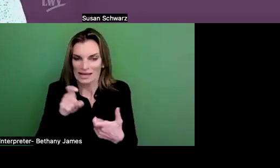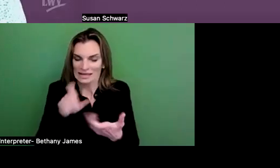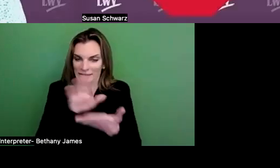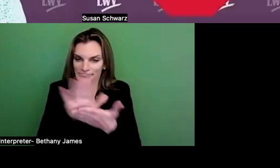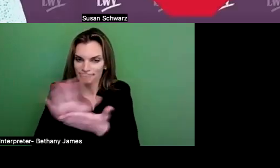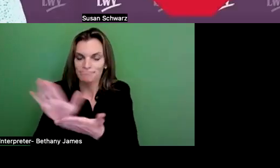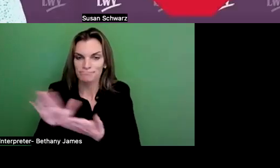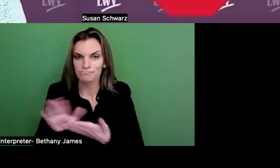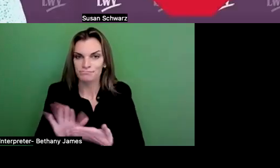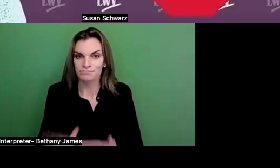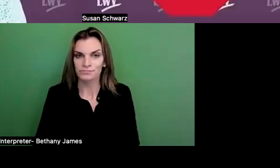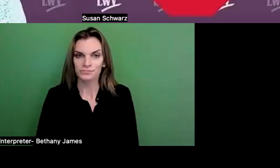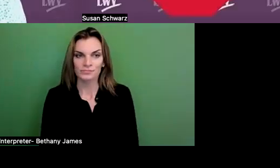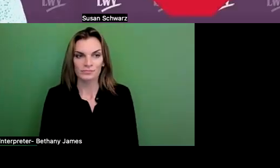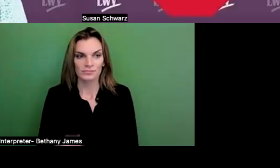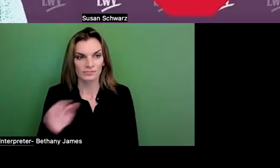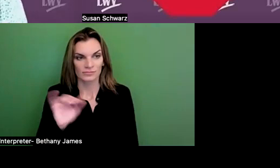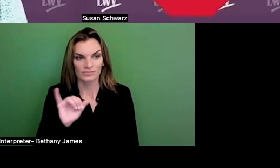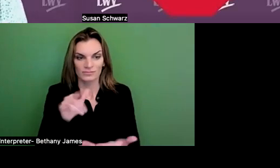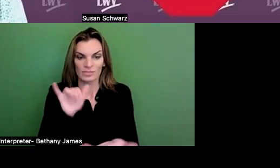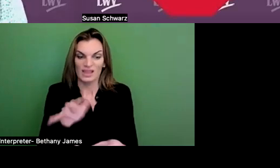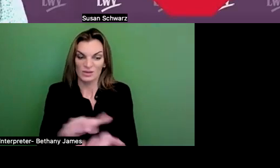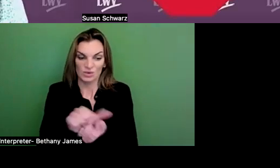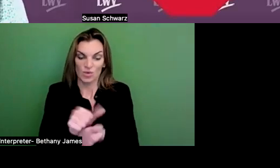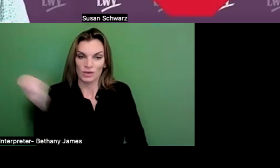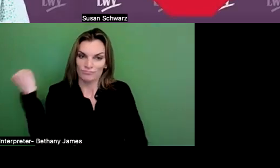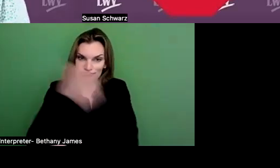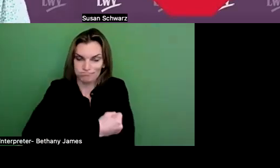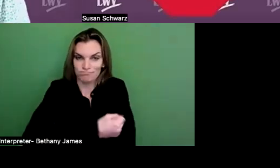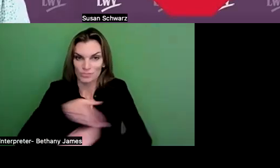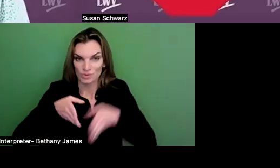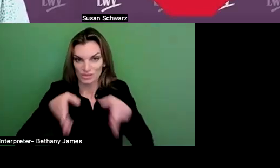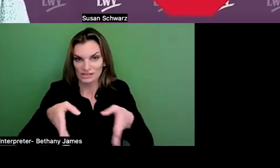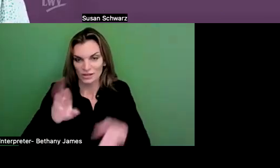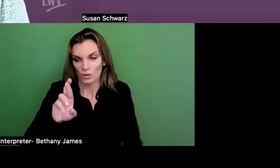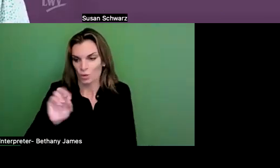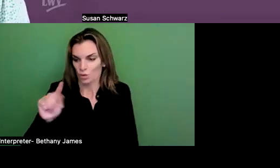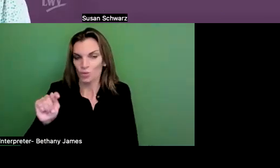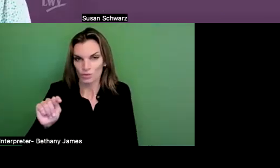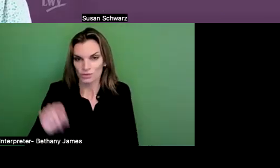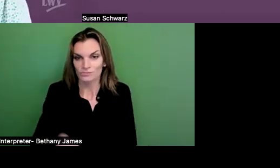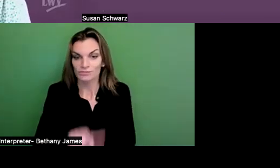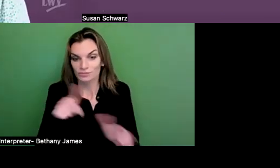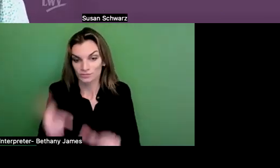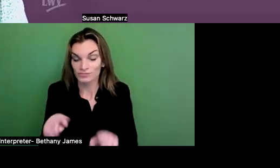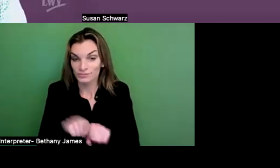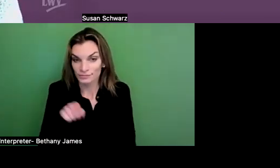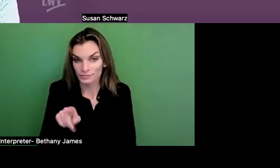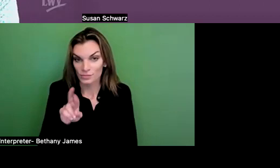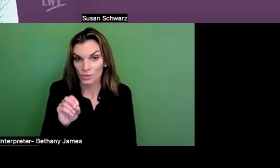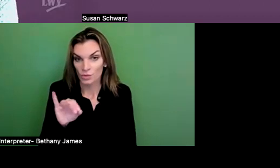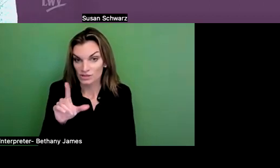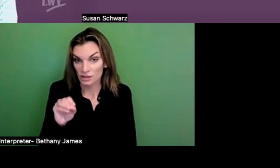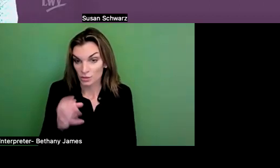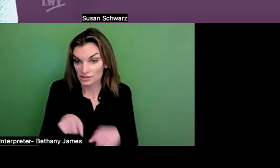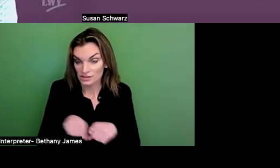and it also destroys the street. Thank you. From the roots. Mr. Rossillo, the same question. Do you need it